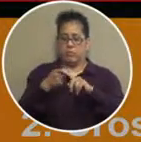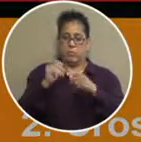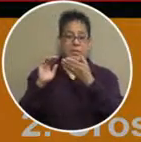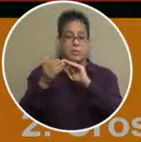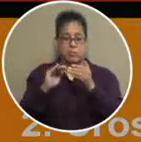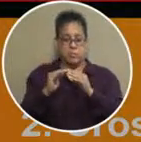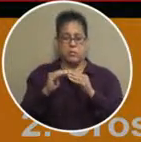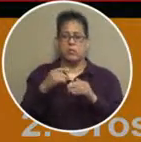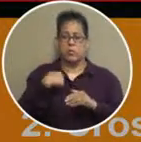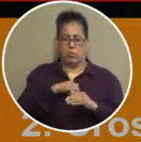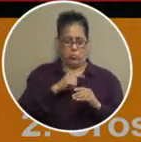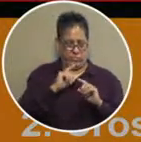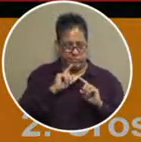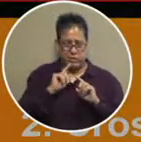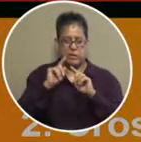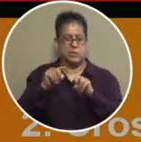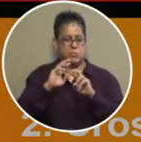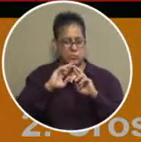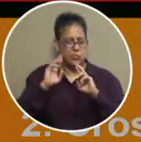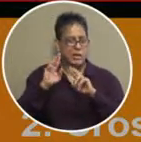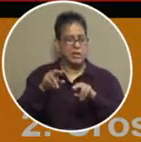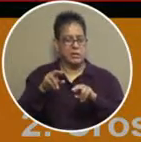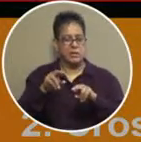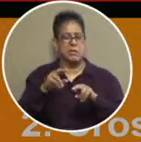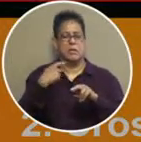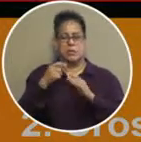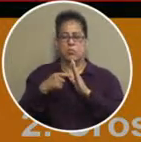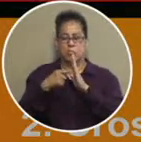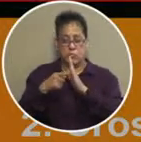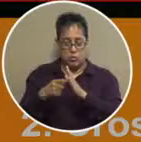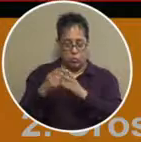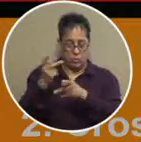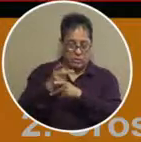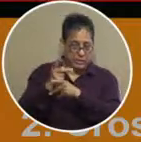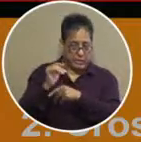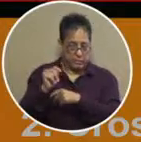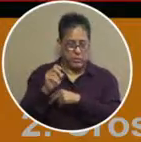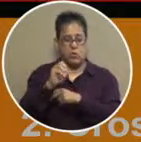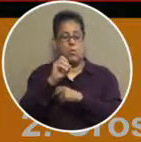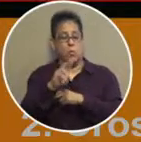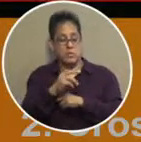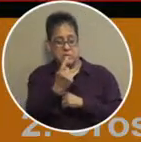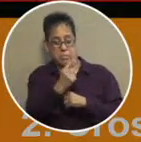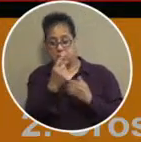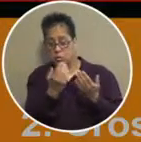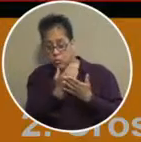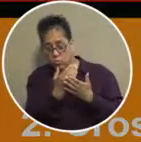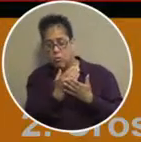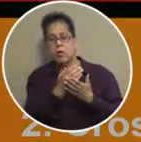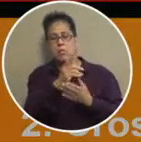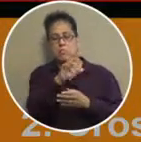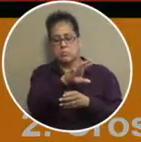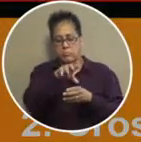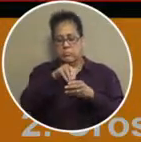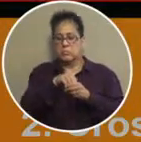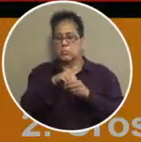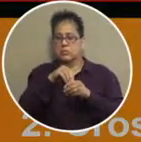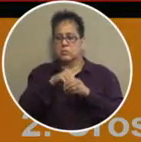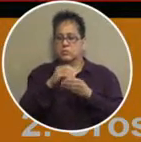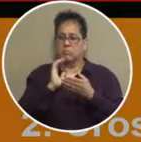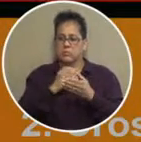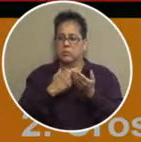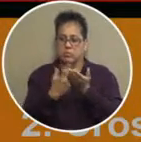we've reacted to all of that. And we've shown that we've either been addressing it, or if it's something new, we then include it and integrate it into what we're talking